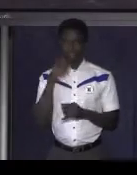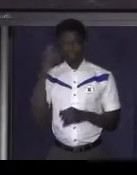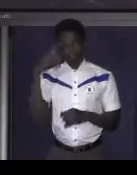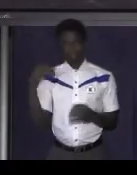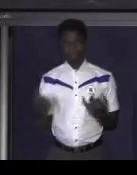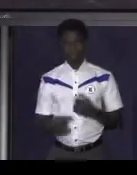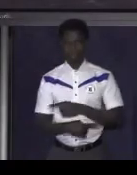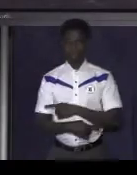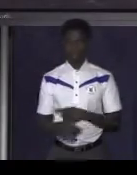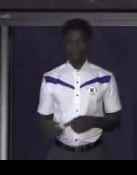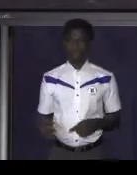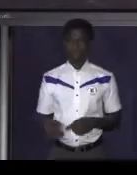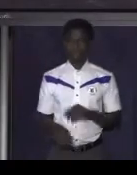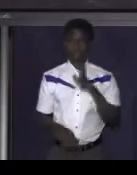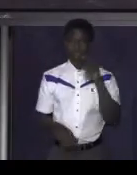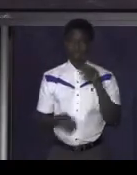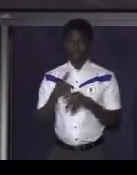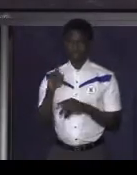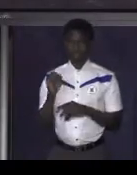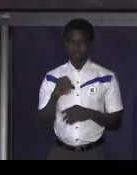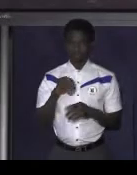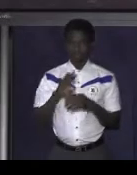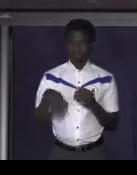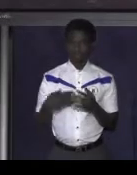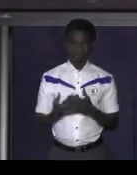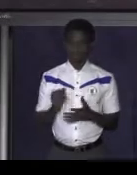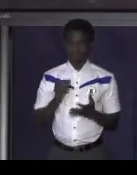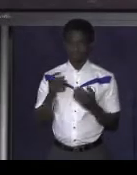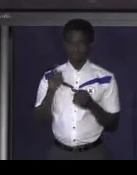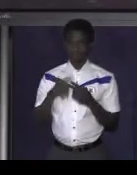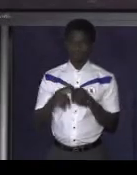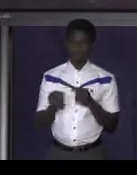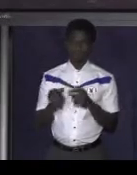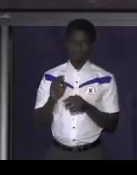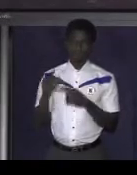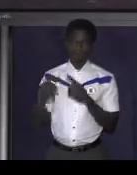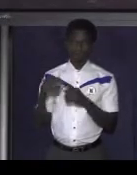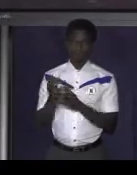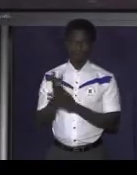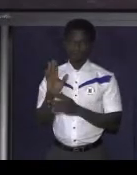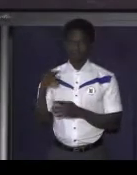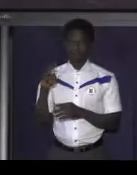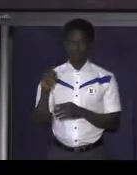for the day. 13 questions in all. I want you to quickly go through your notes and